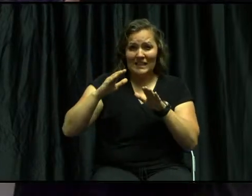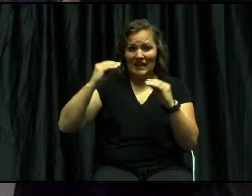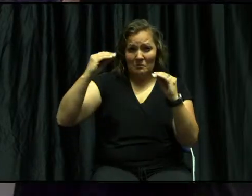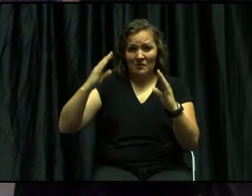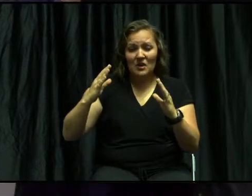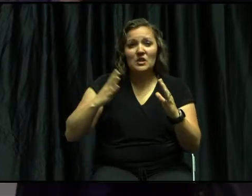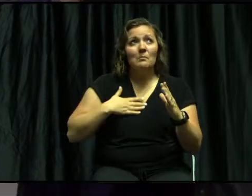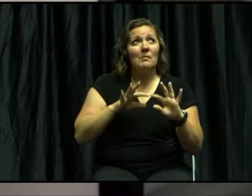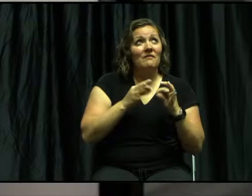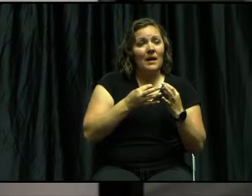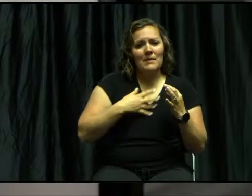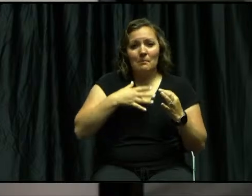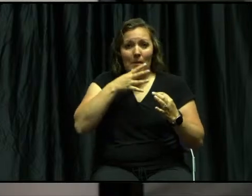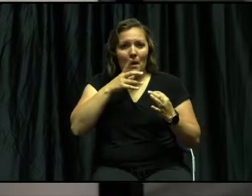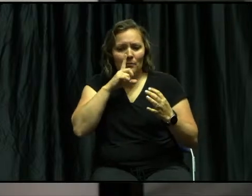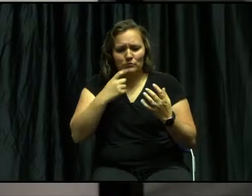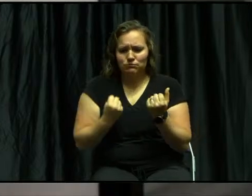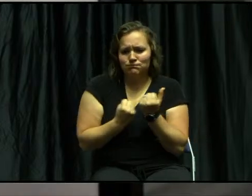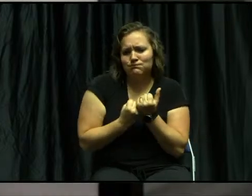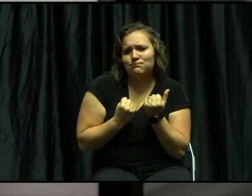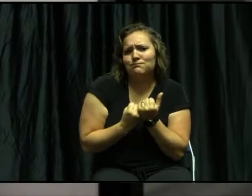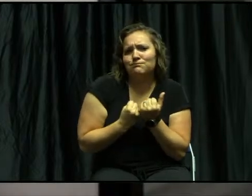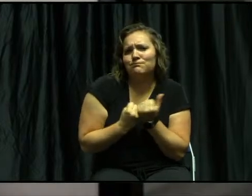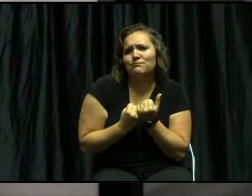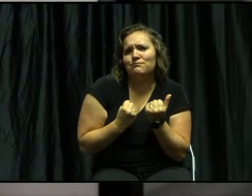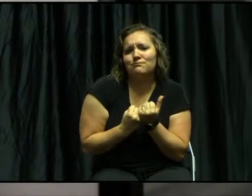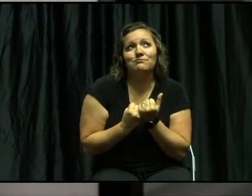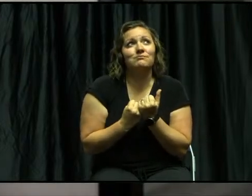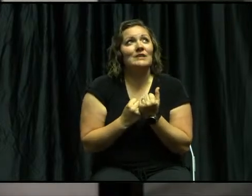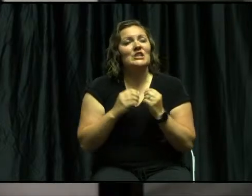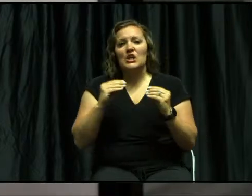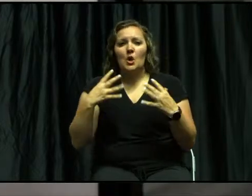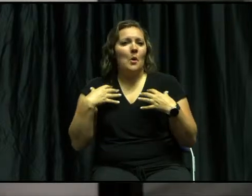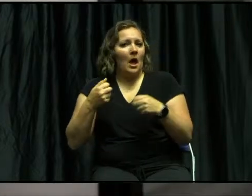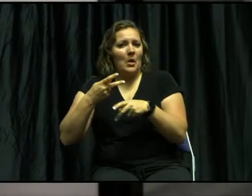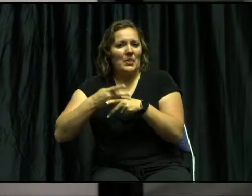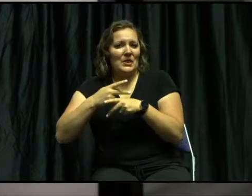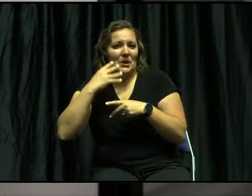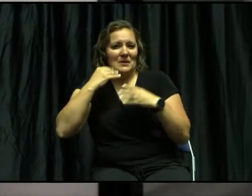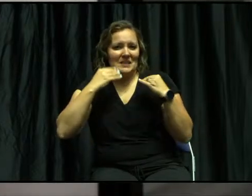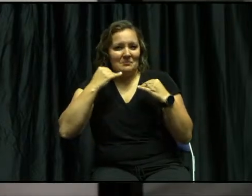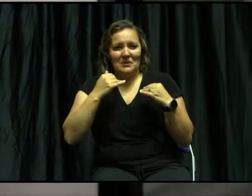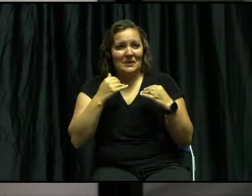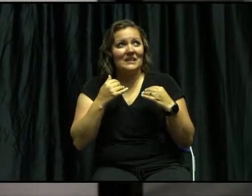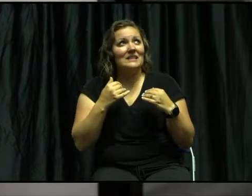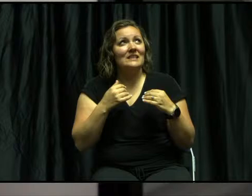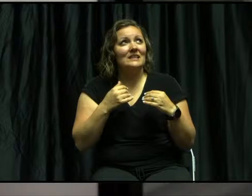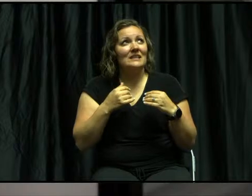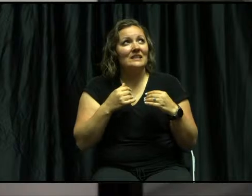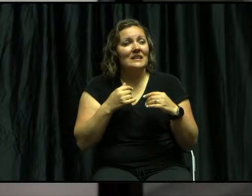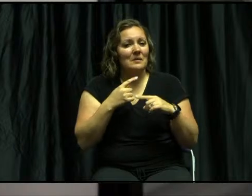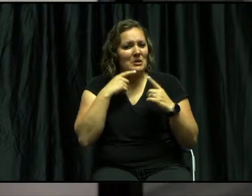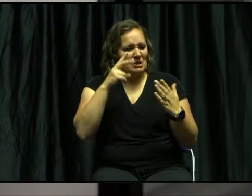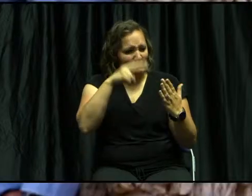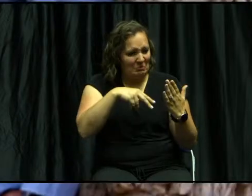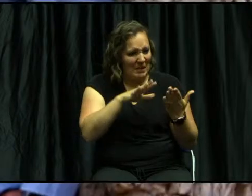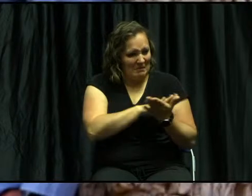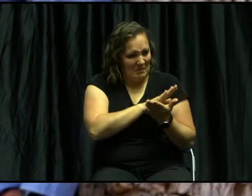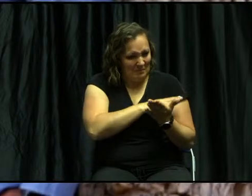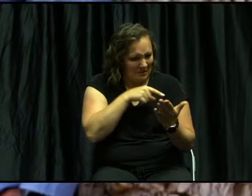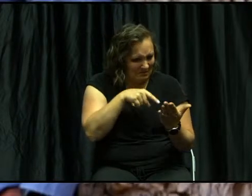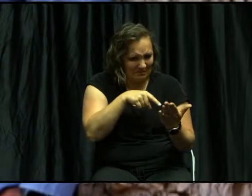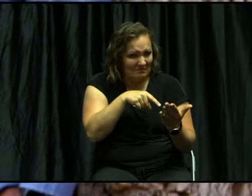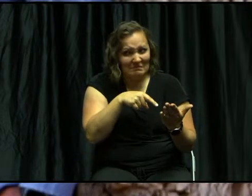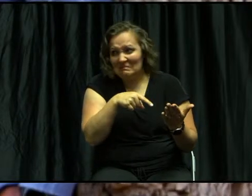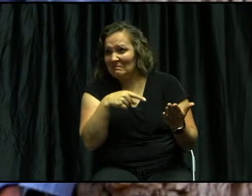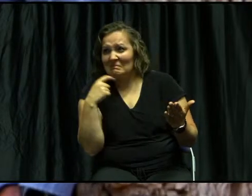well. My mom is my unknown editor. She has no healthcare experience whatsoever. And she's like, I'm gonna miss reading your papers. I'm like, no, you're really not.